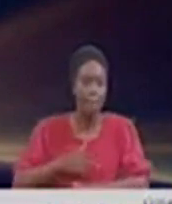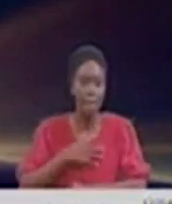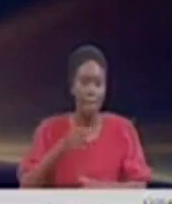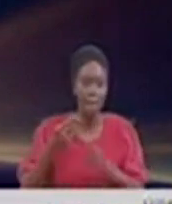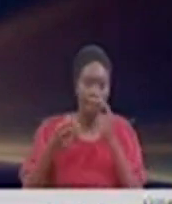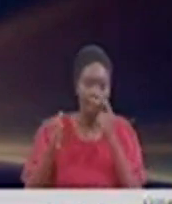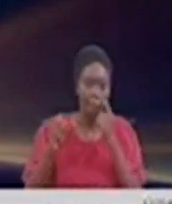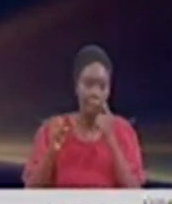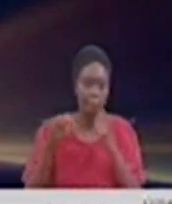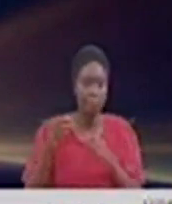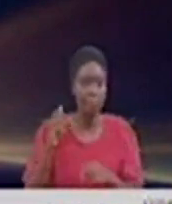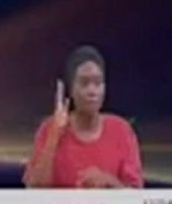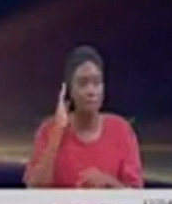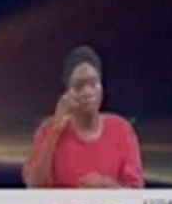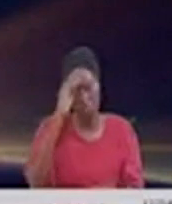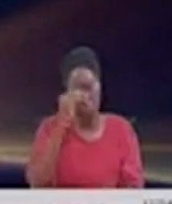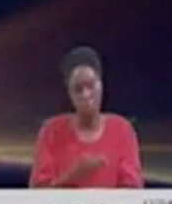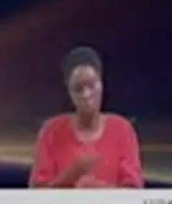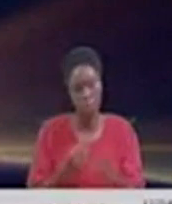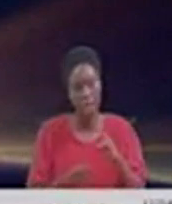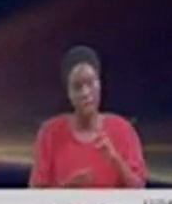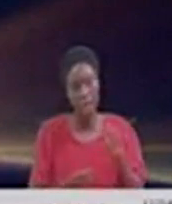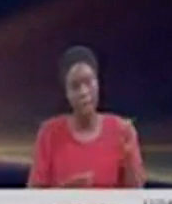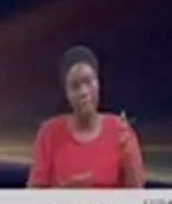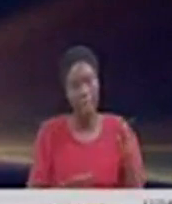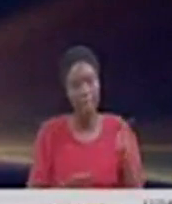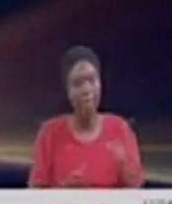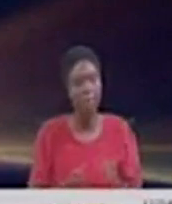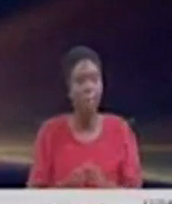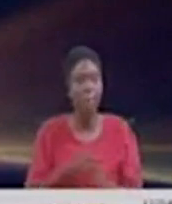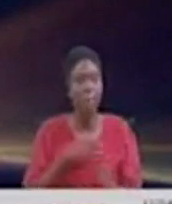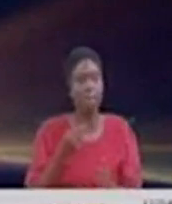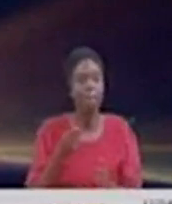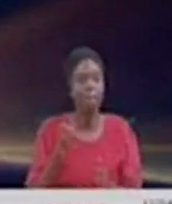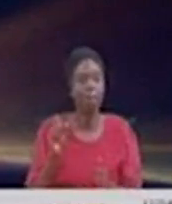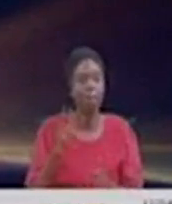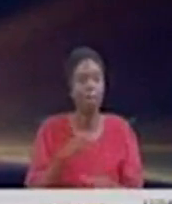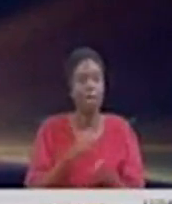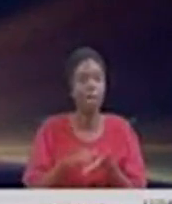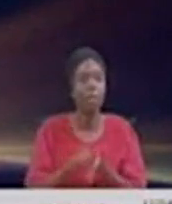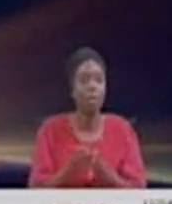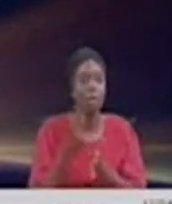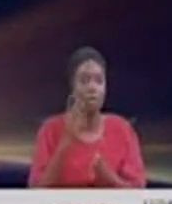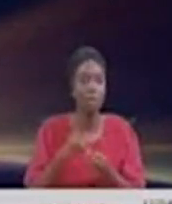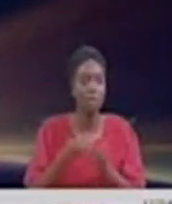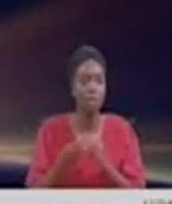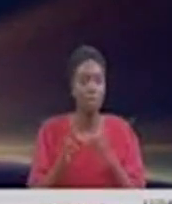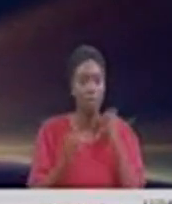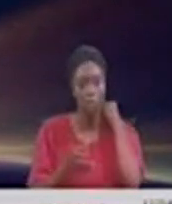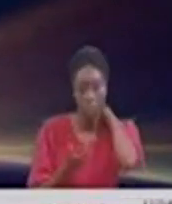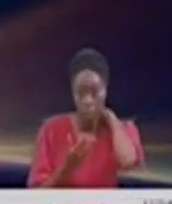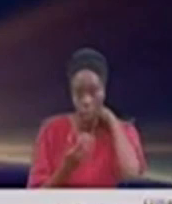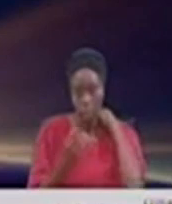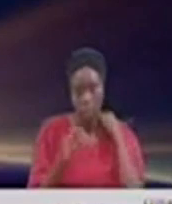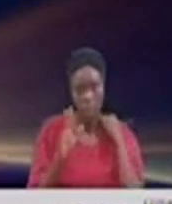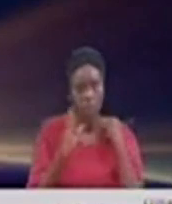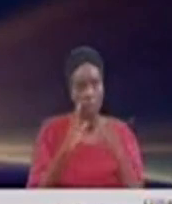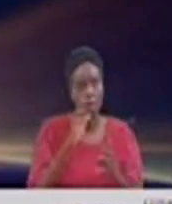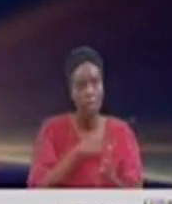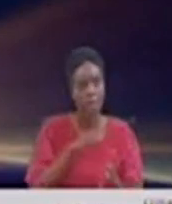Amminadab shall be captain of the children of Judah. And his host and those that were numbered of them